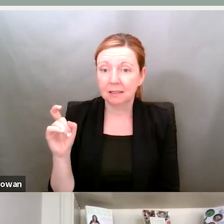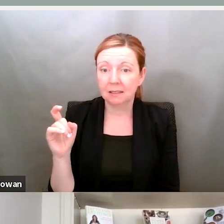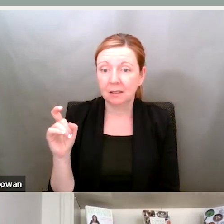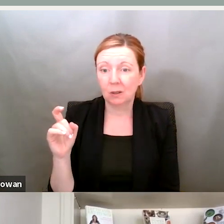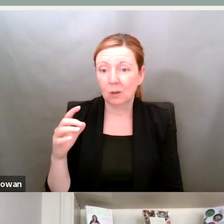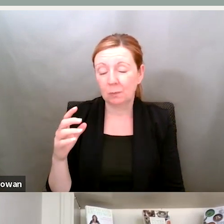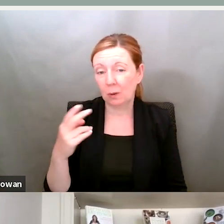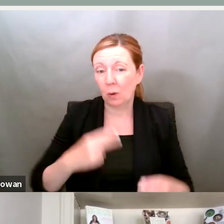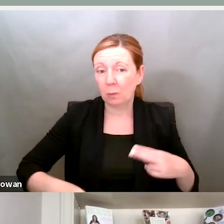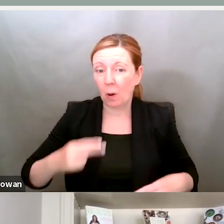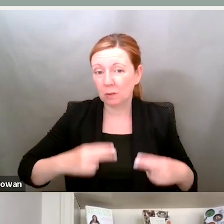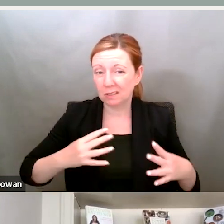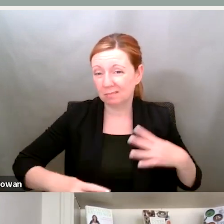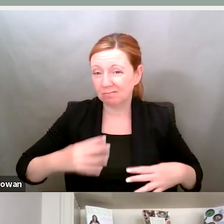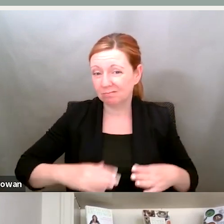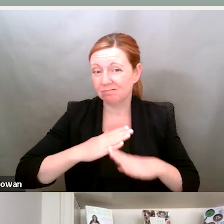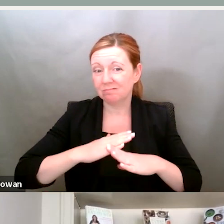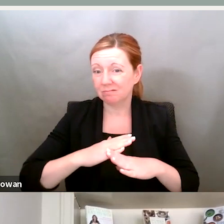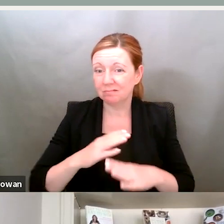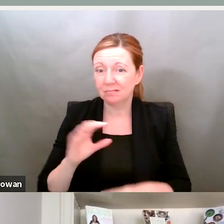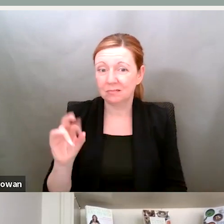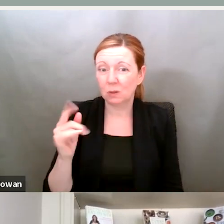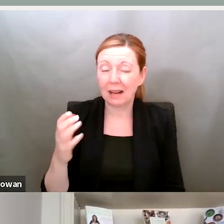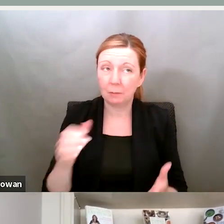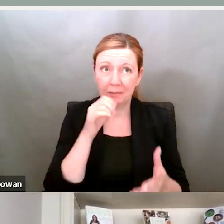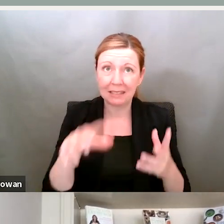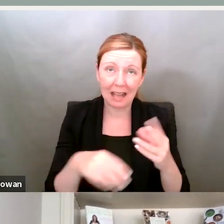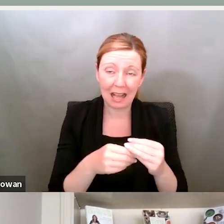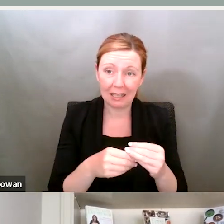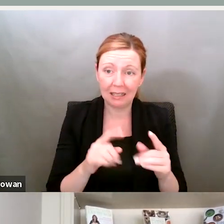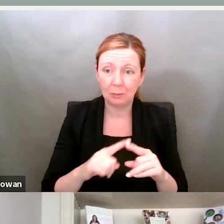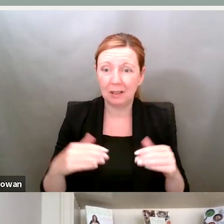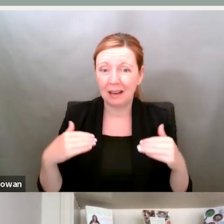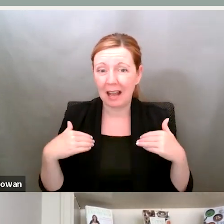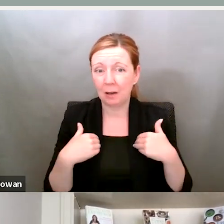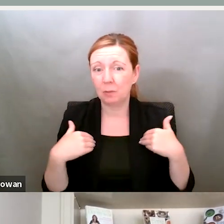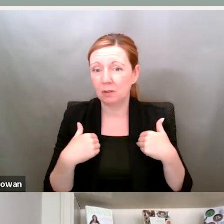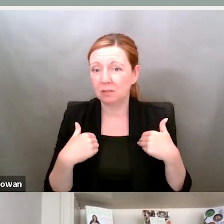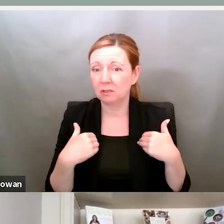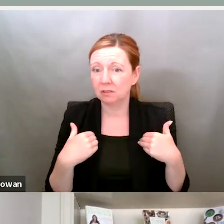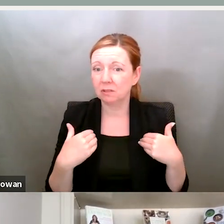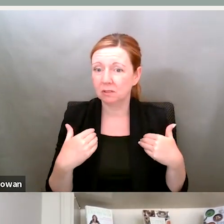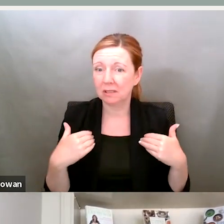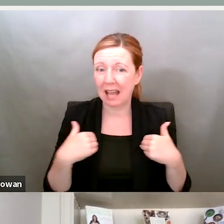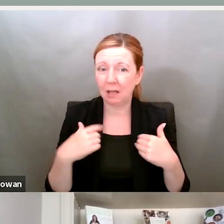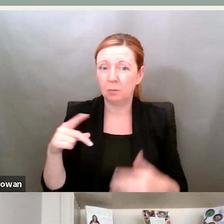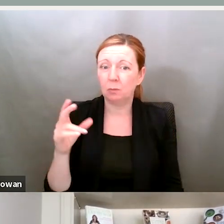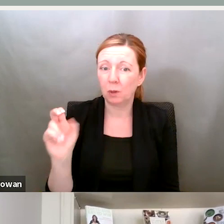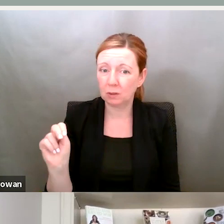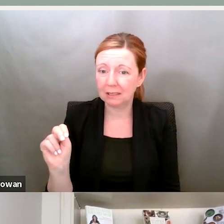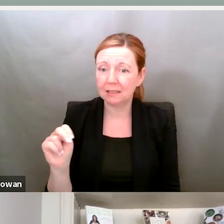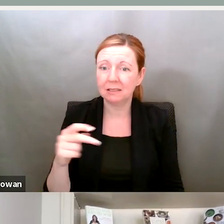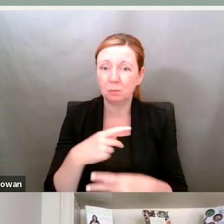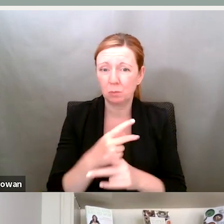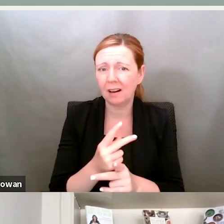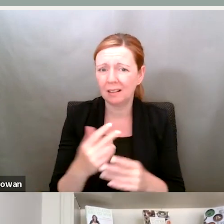hormones is one thing. Organic may not have added hormones, but animals, animal proteins and animal products